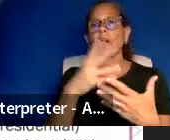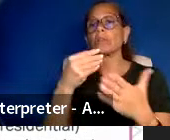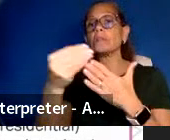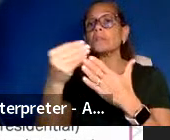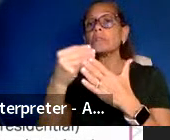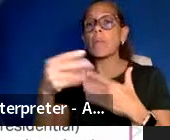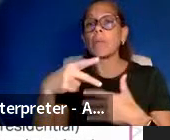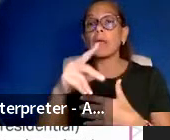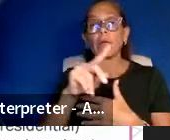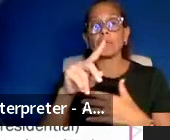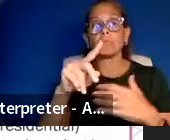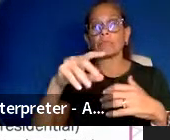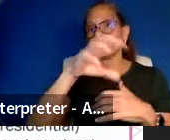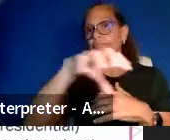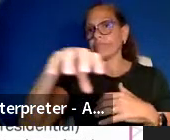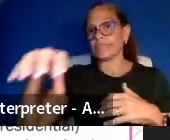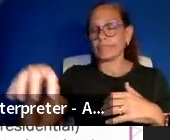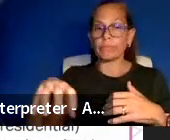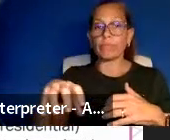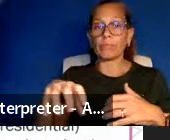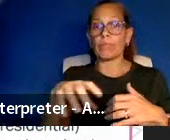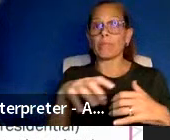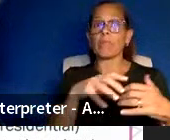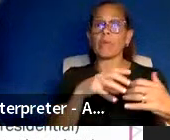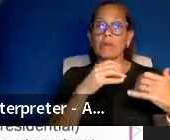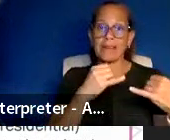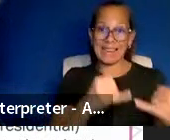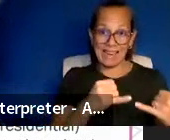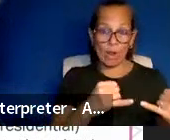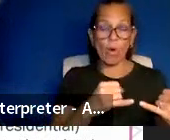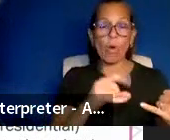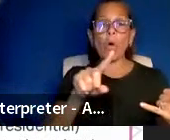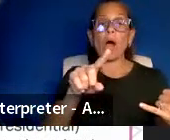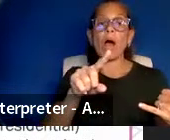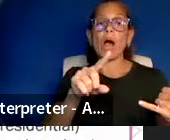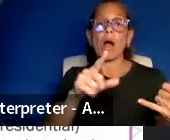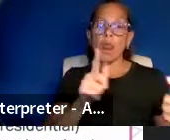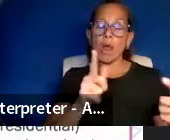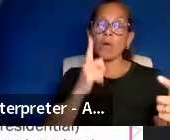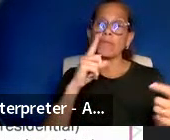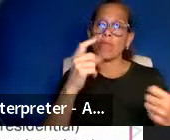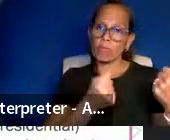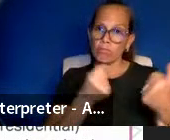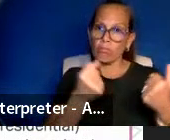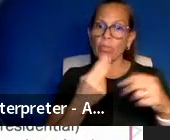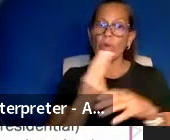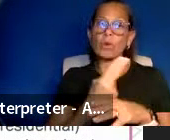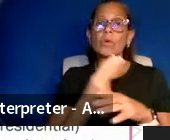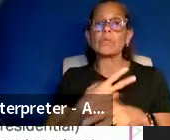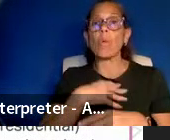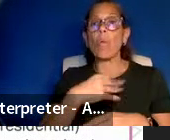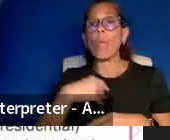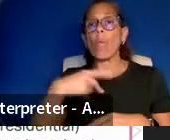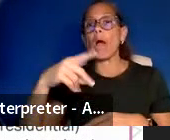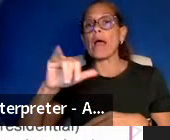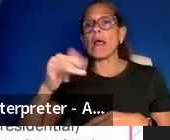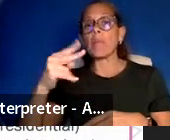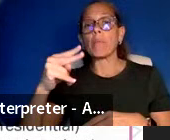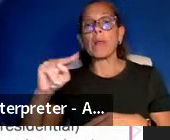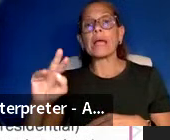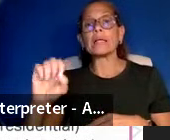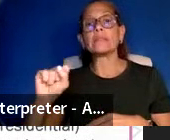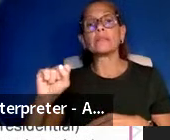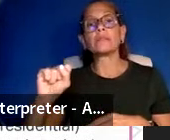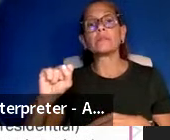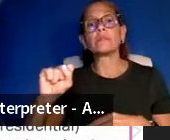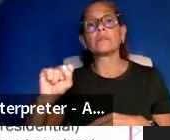as shown here. The existing zoning, however, allows for automotive uses on the corner of White Plains Road and East Fremont Avenue. That's